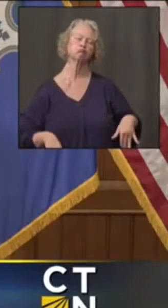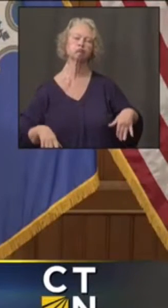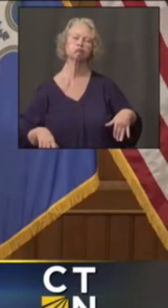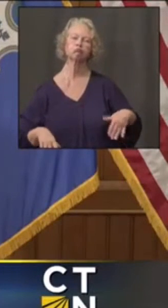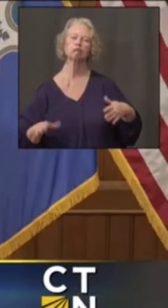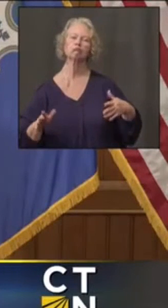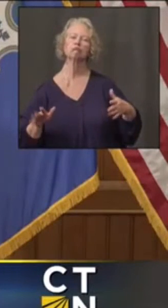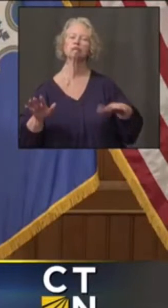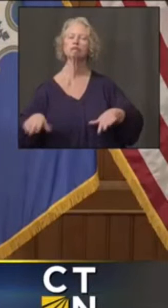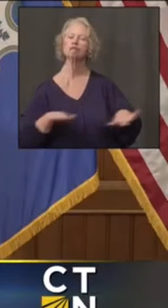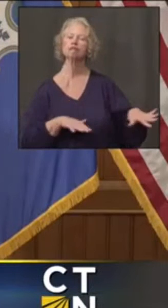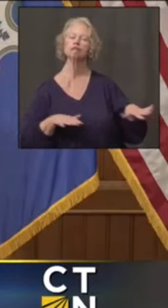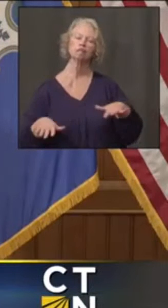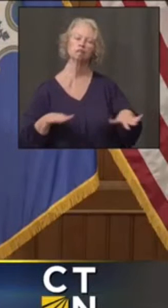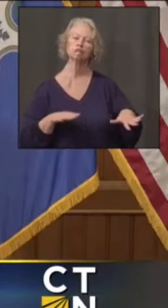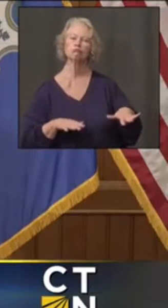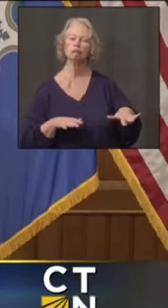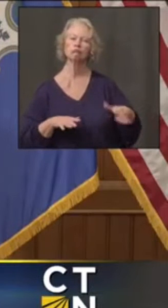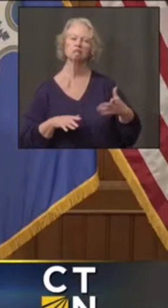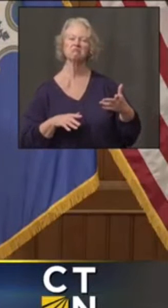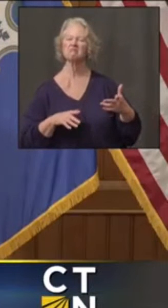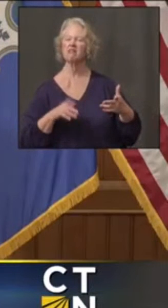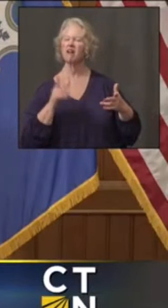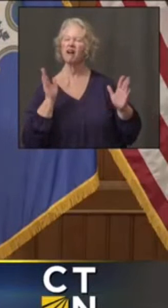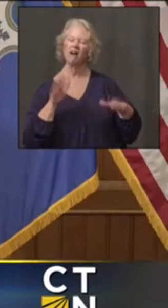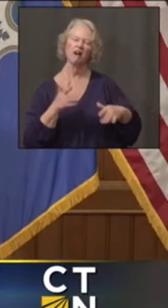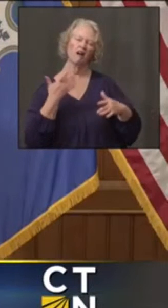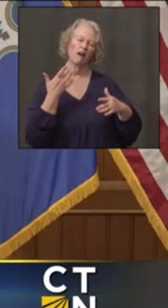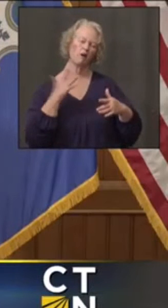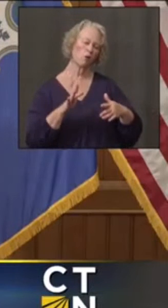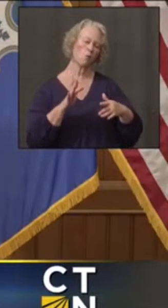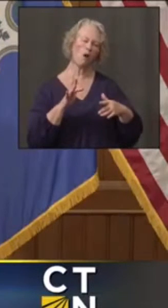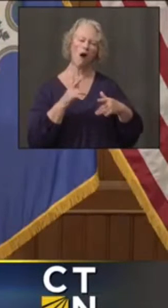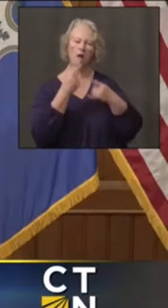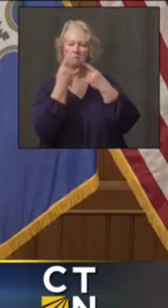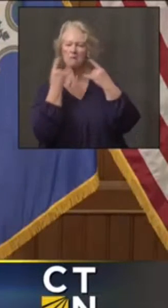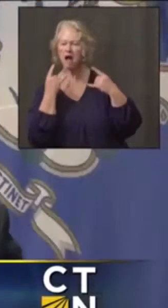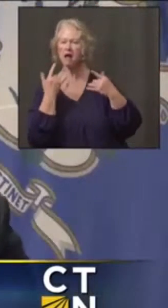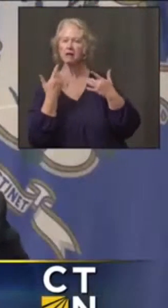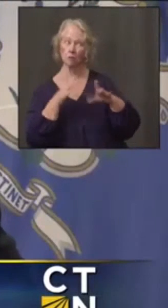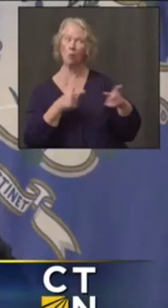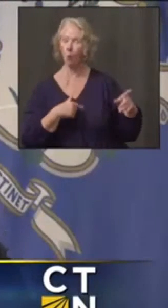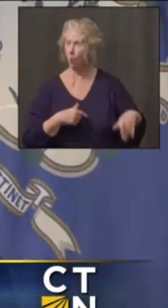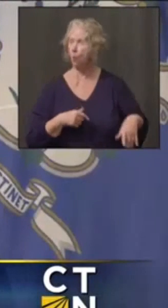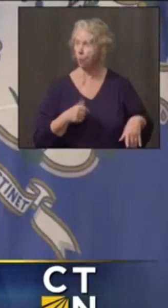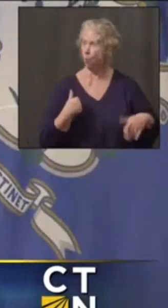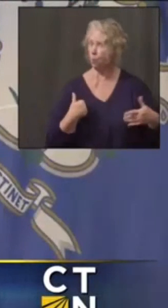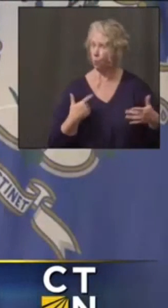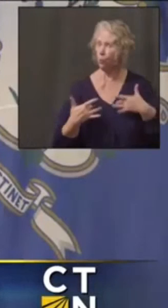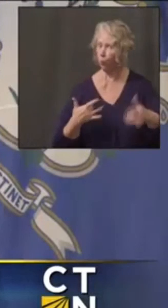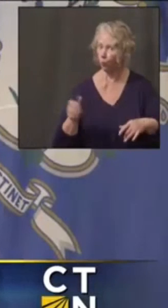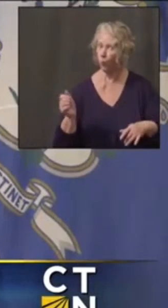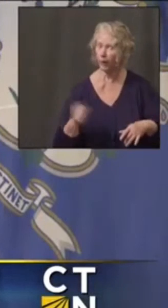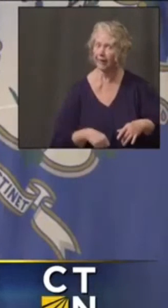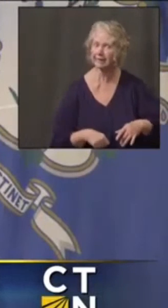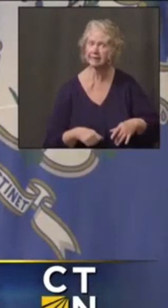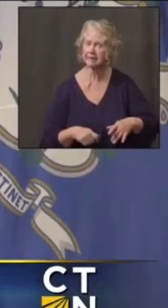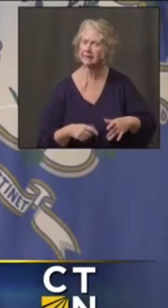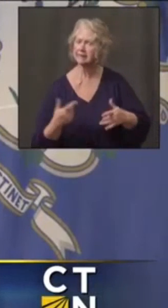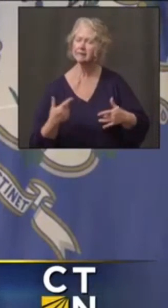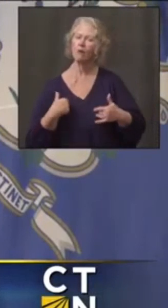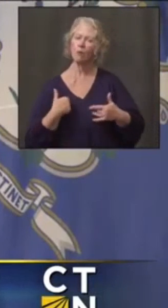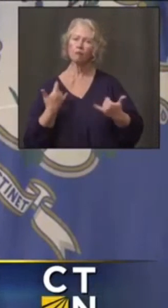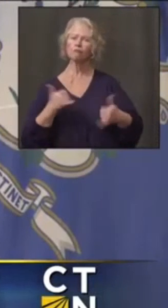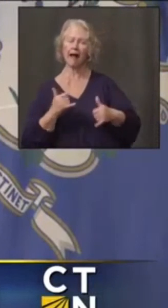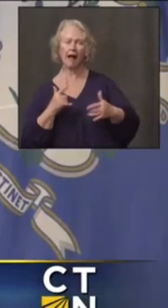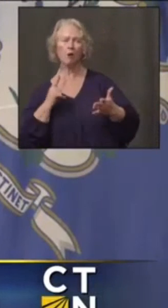less enthusiasm for tougher restrictions in the coming months? I do. I mean, look, we're trying to present the science as we